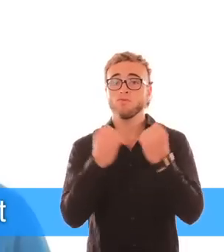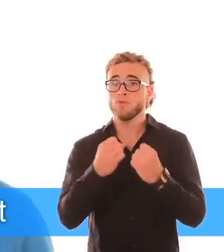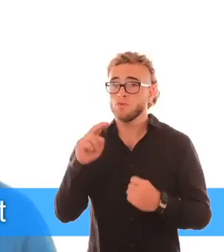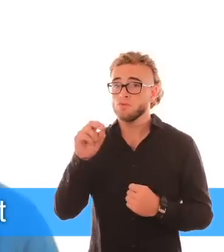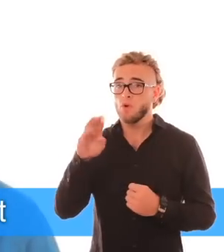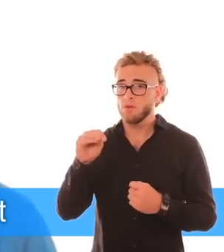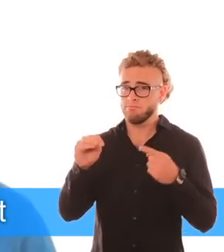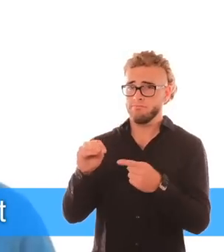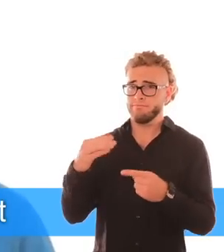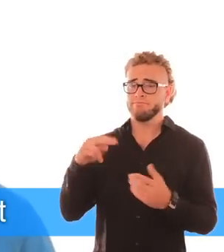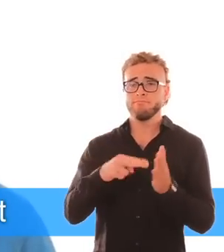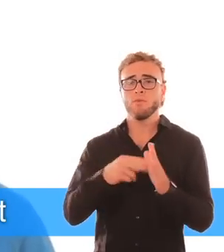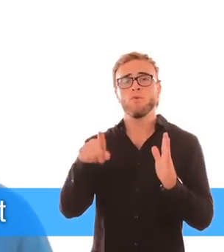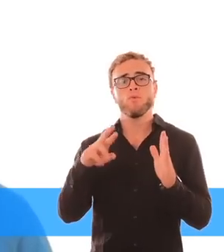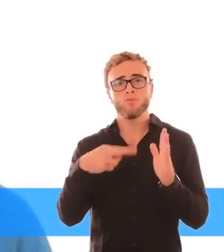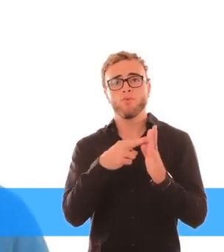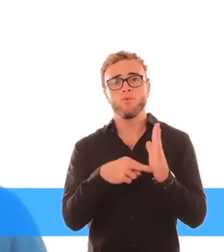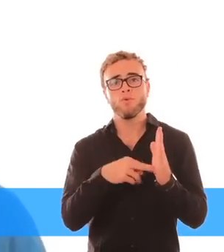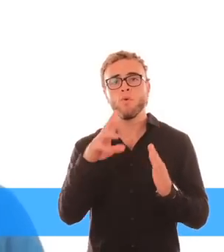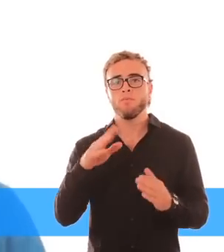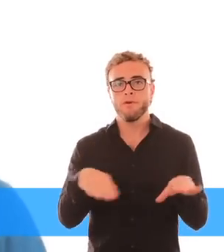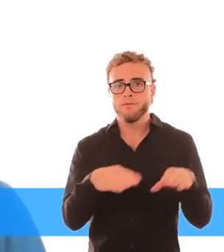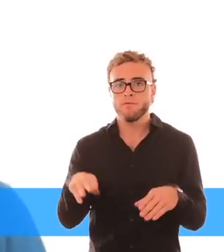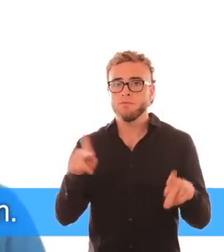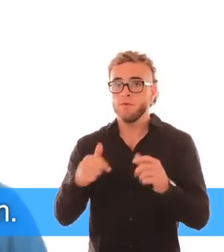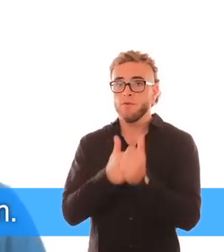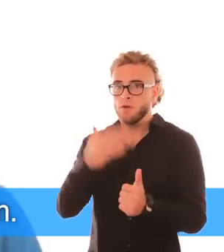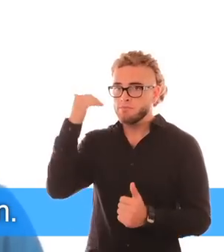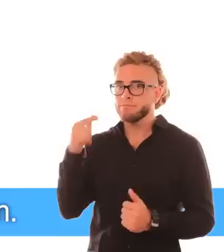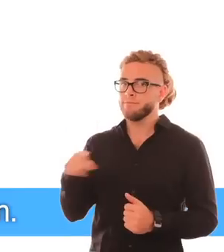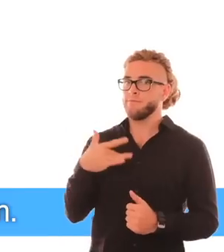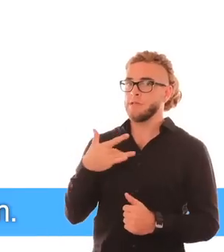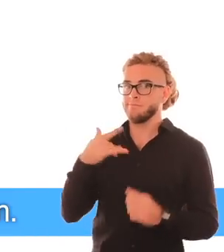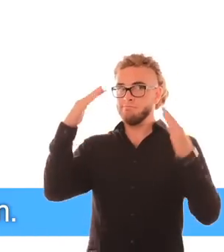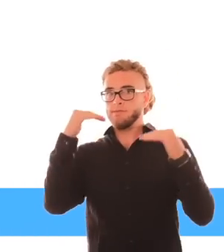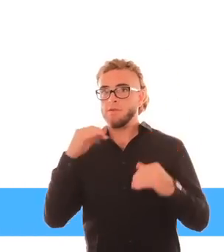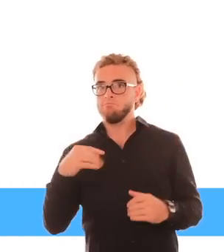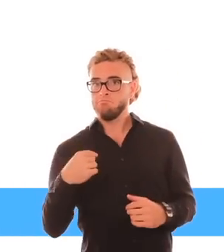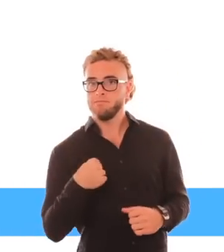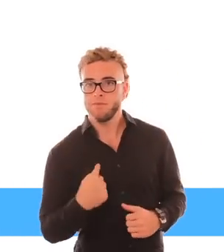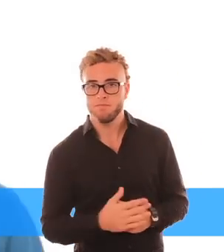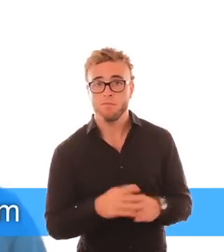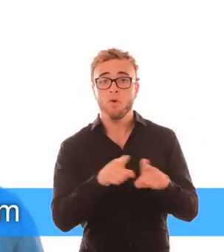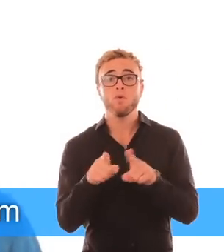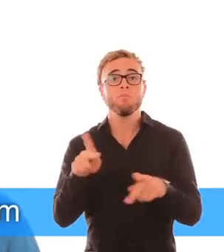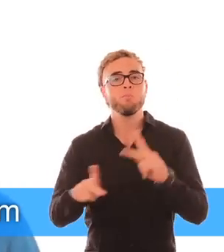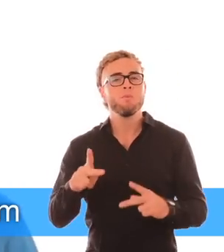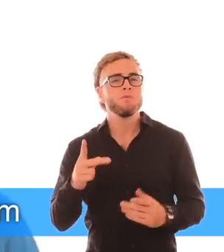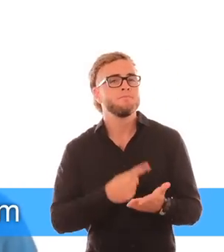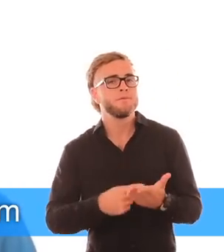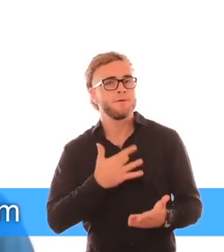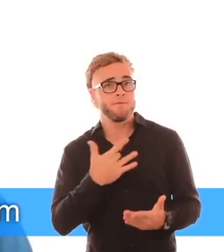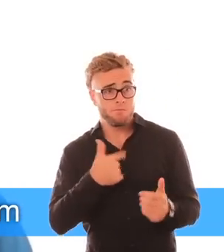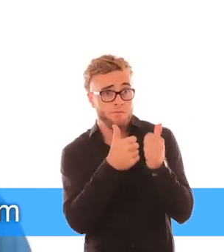A social norm is a rule or behavior that members of a community follow because they think it is expected of them. They may also think that